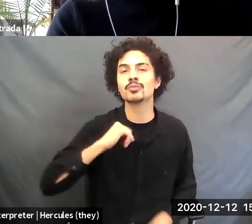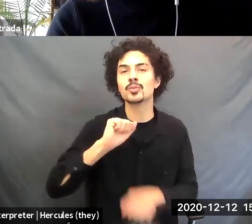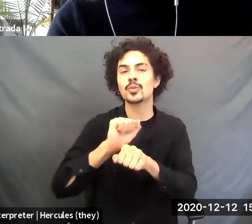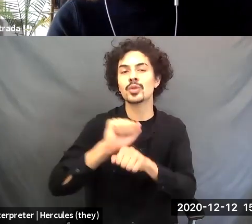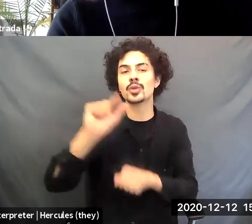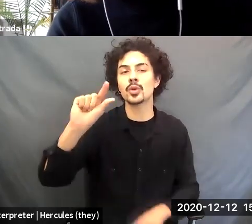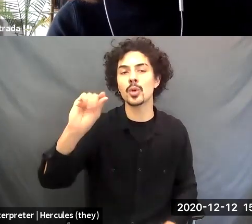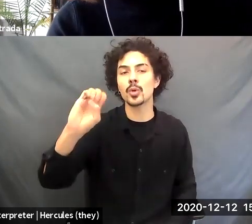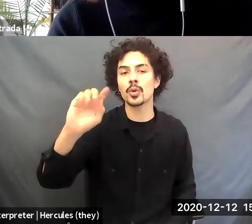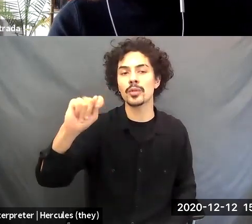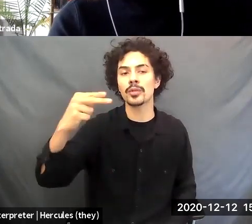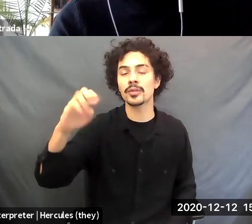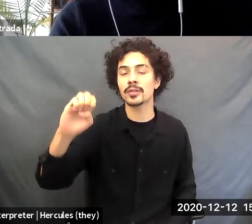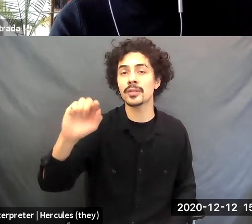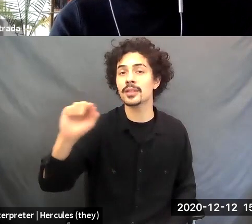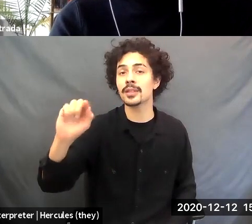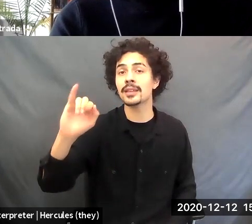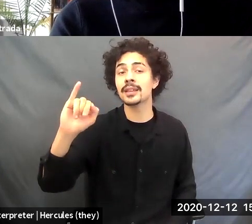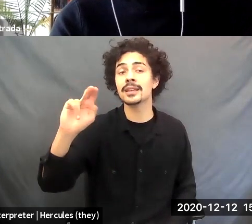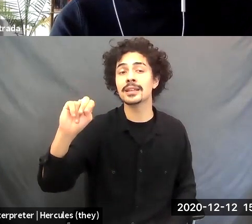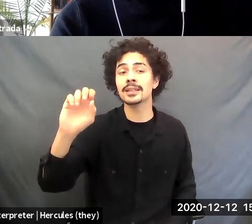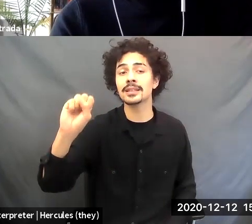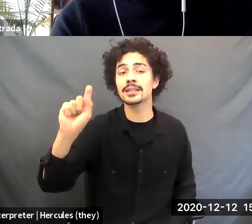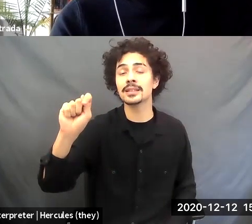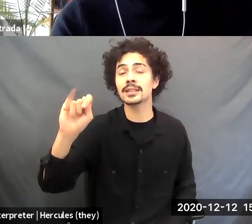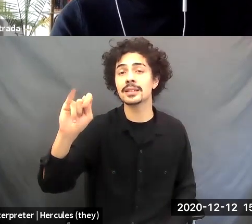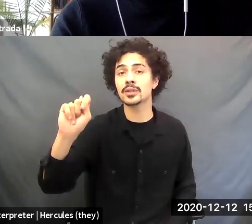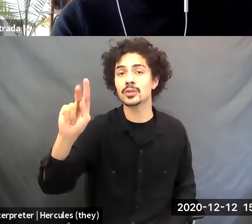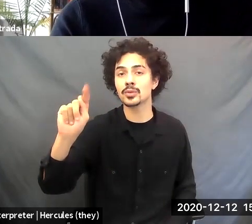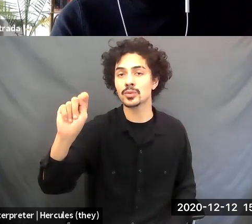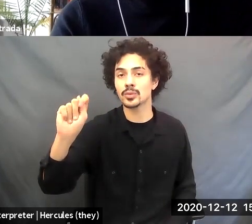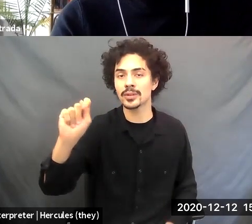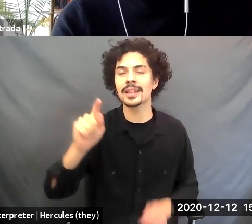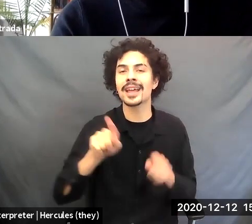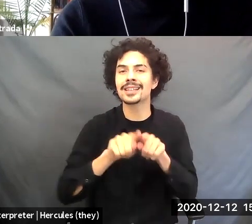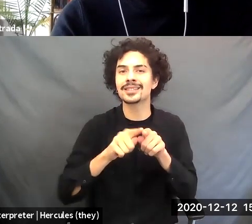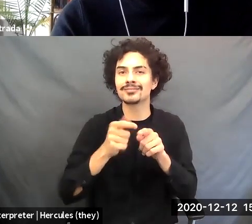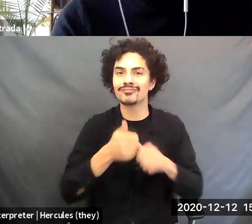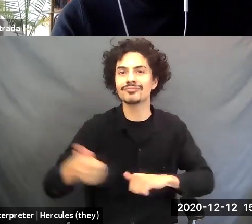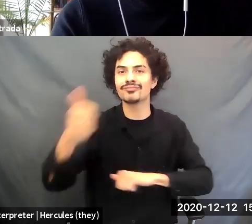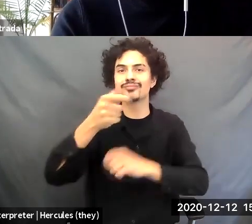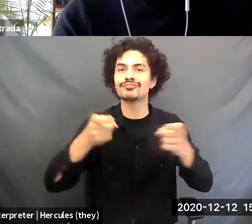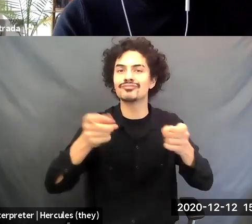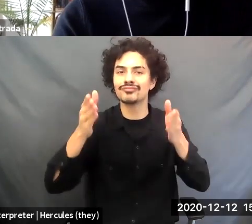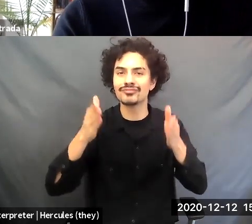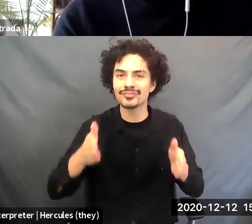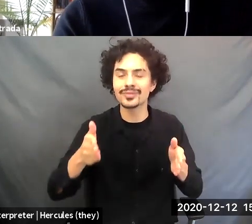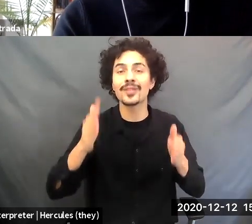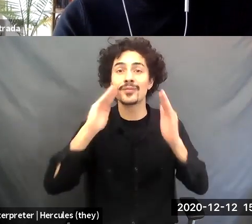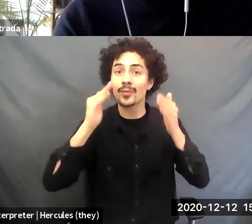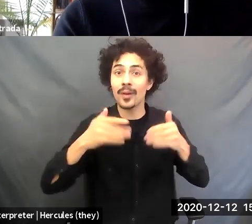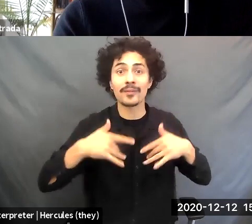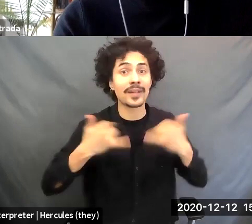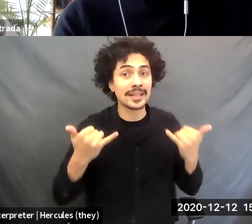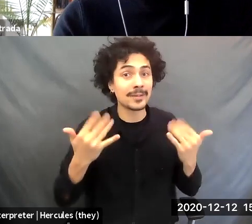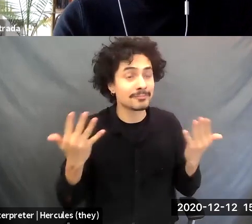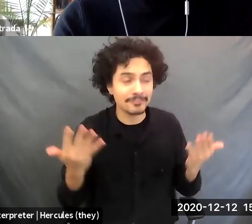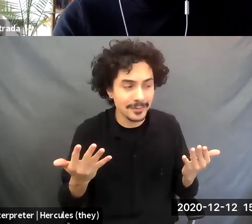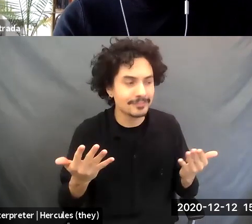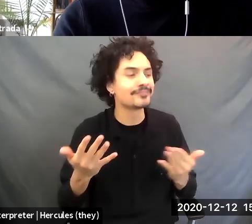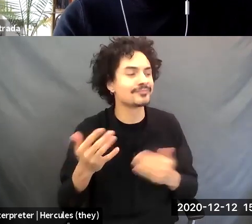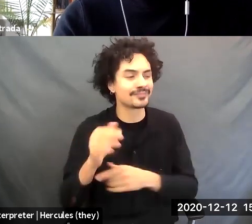York, and today I'm happy to present Fictive Witness, Monuments, Memory, and the Art of Indigenous History.